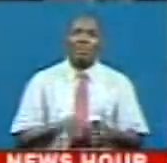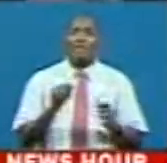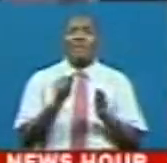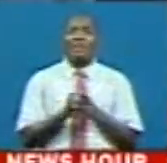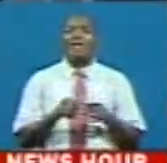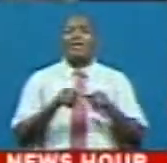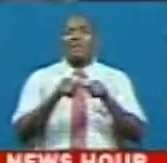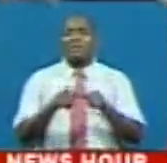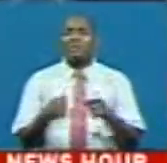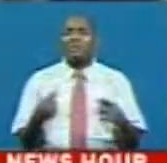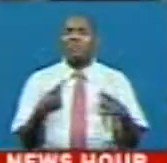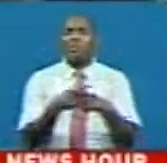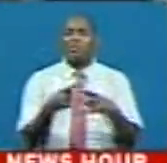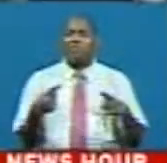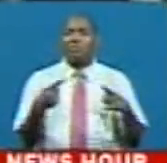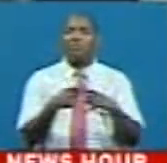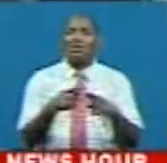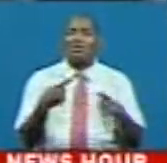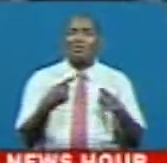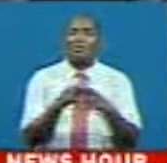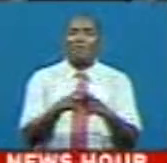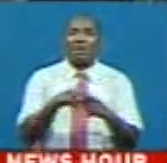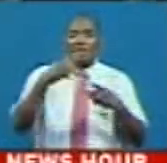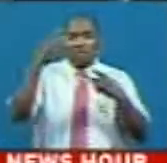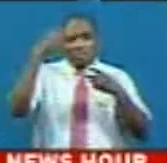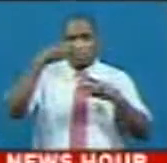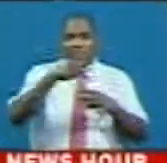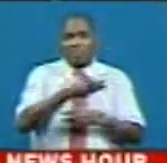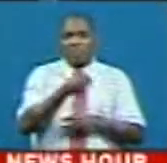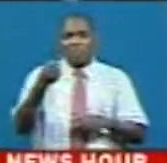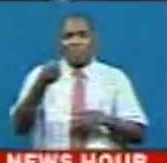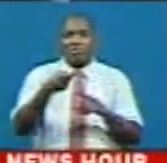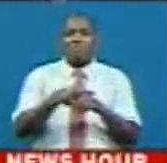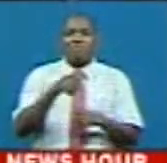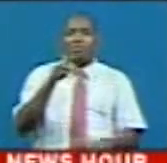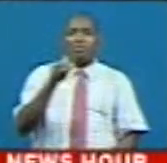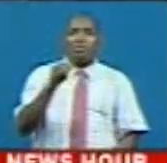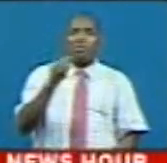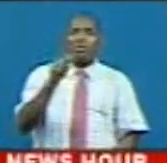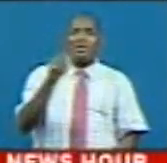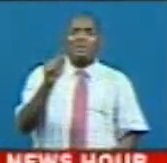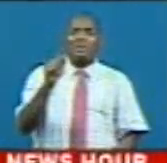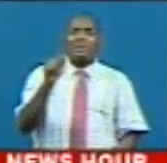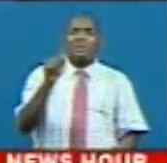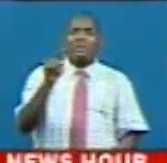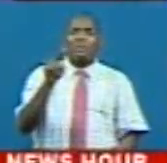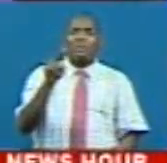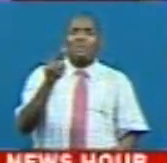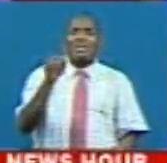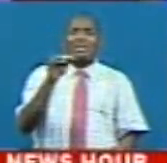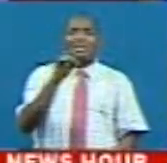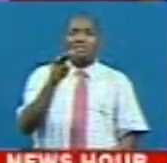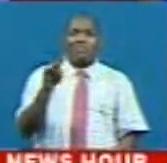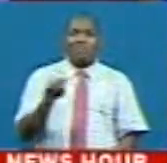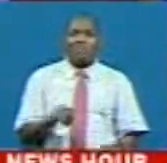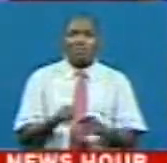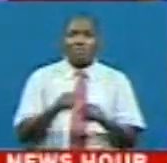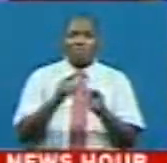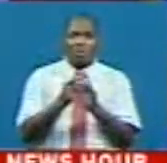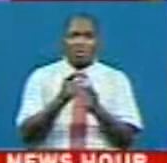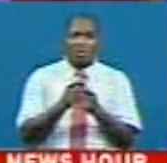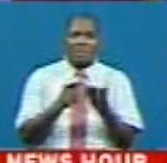This protracted conflict led to the pulling out of Morocco from the OAU in 1984 in protest at the